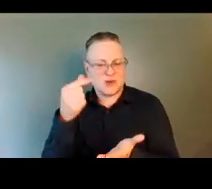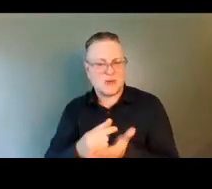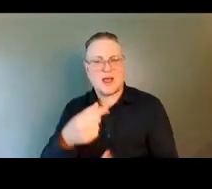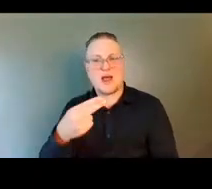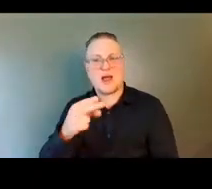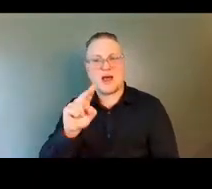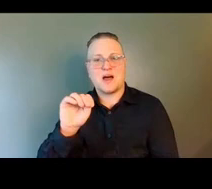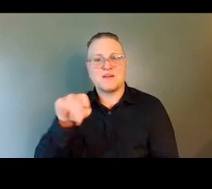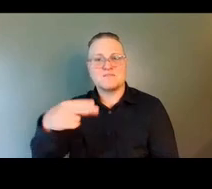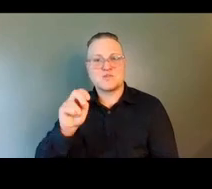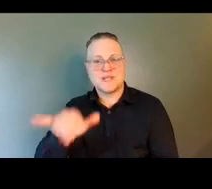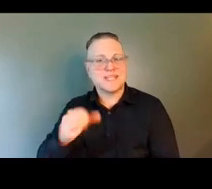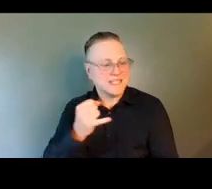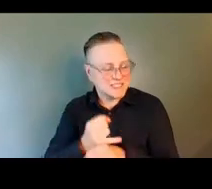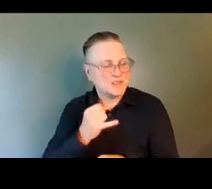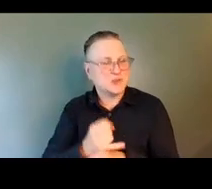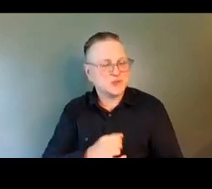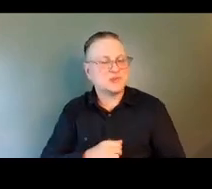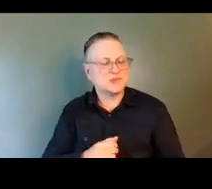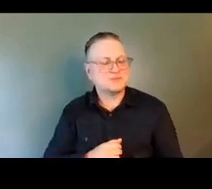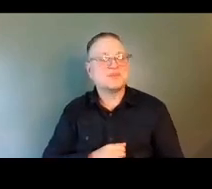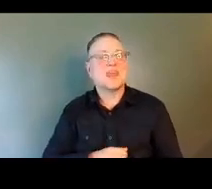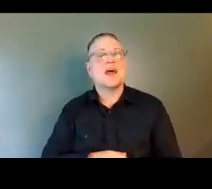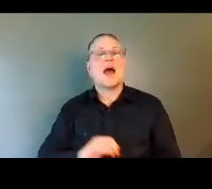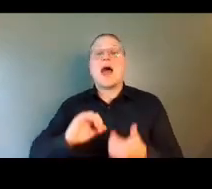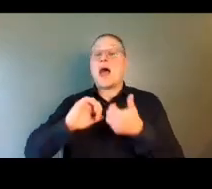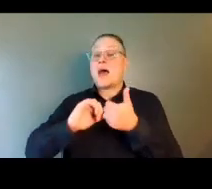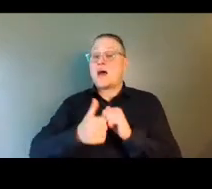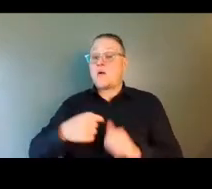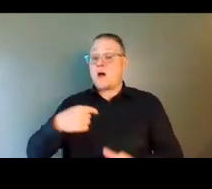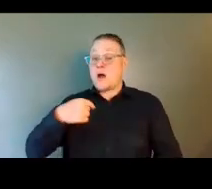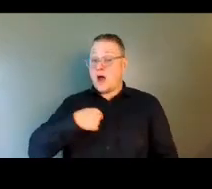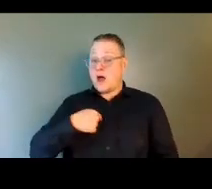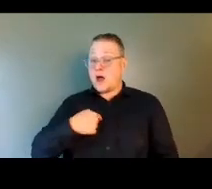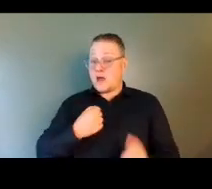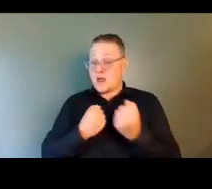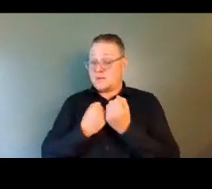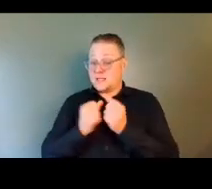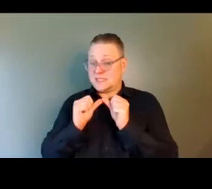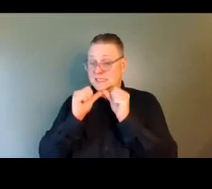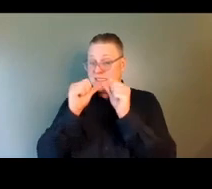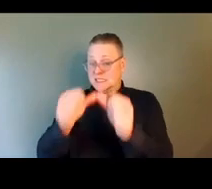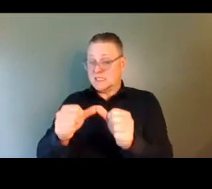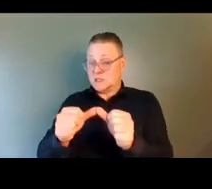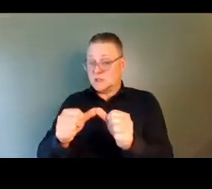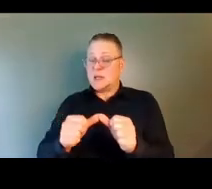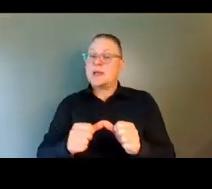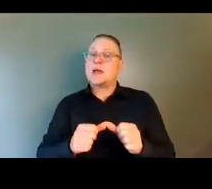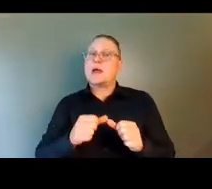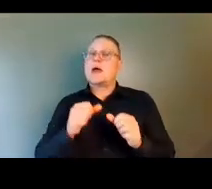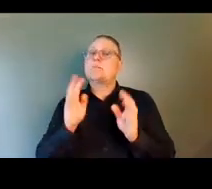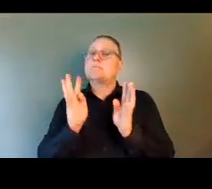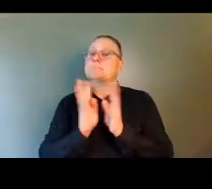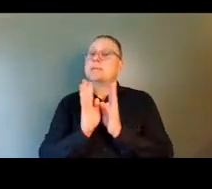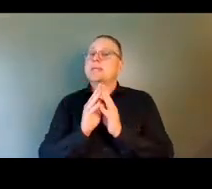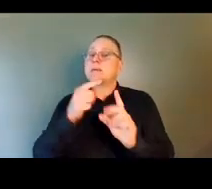anyway, so one of the ways that I continue to advocate is to work monthly, and just had our meeting today, of